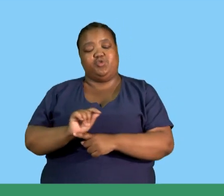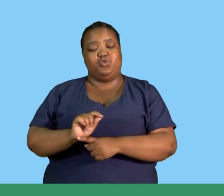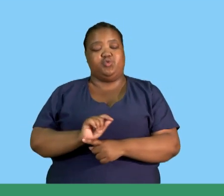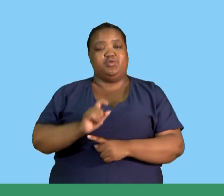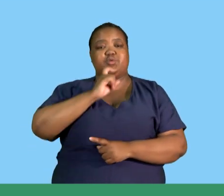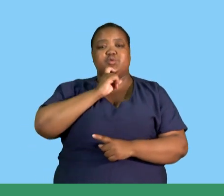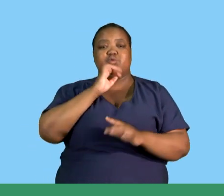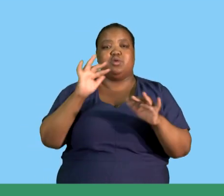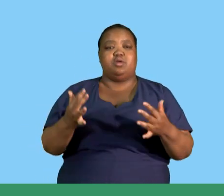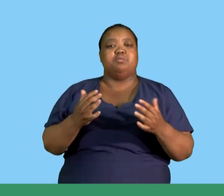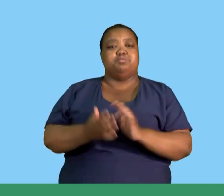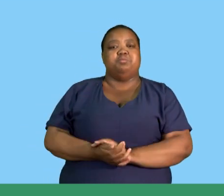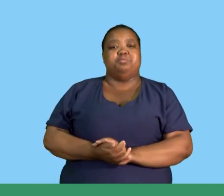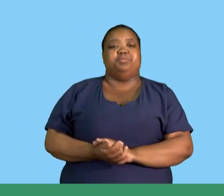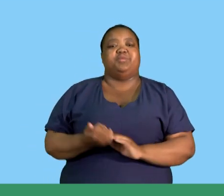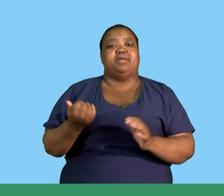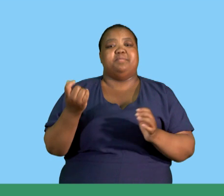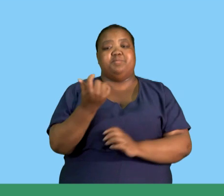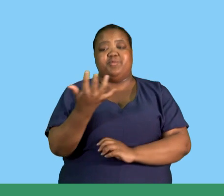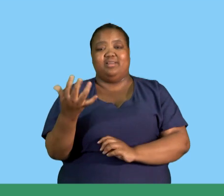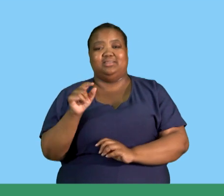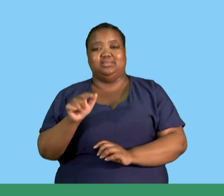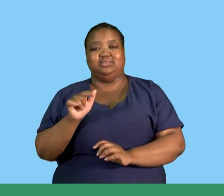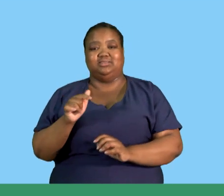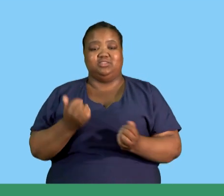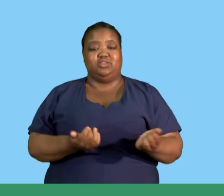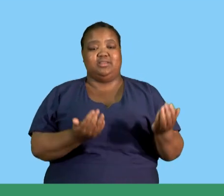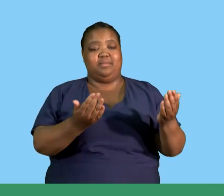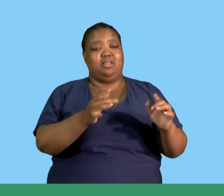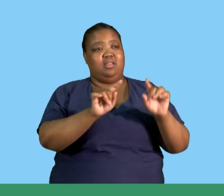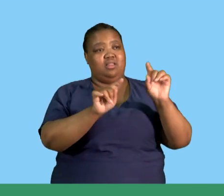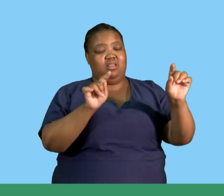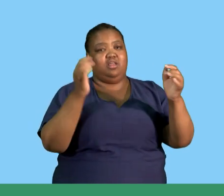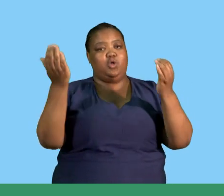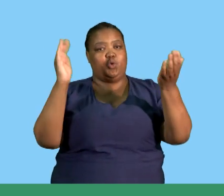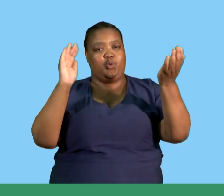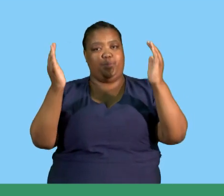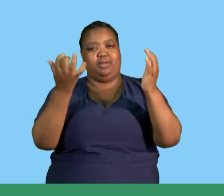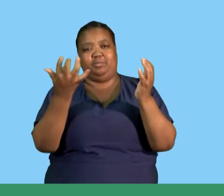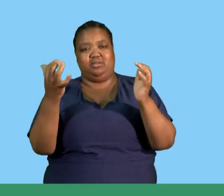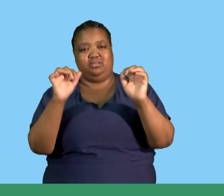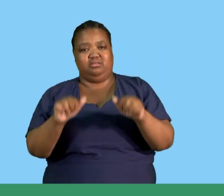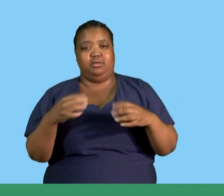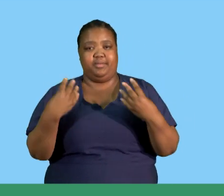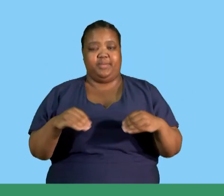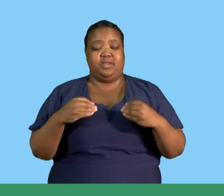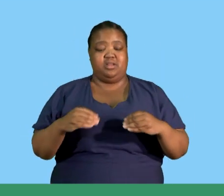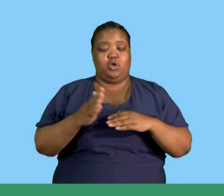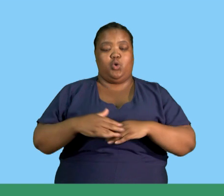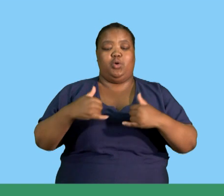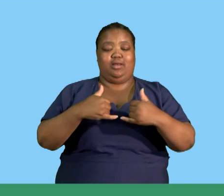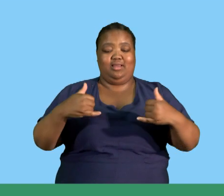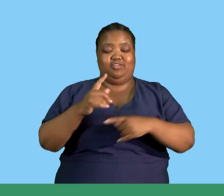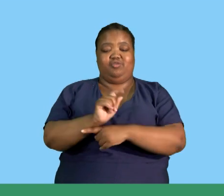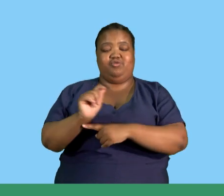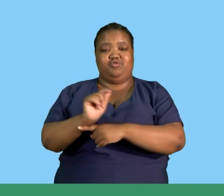select suitable suppliers for new equipment at reasonable prices. Businesses must be geared for online trading